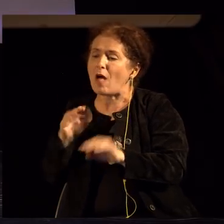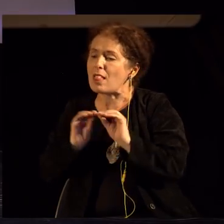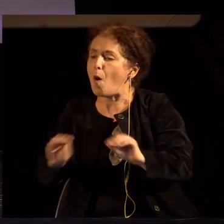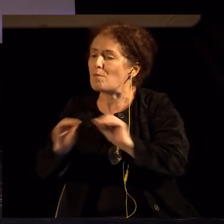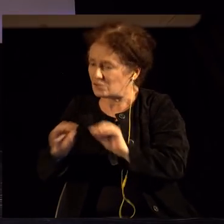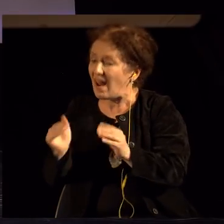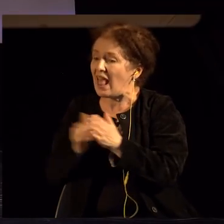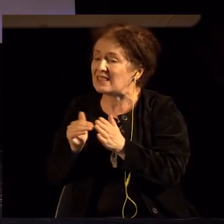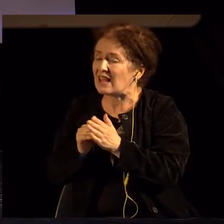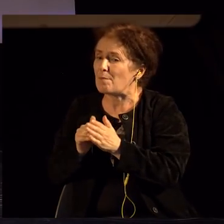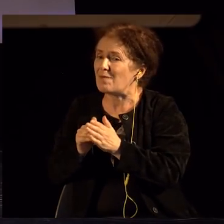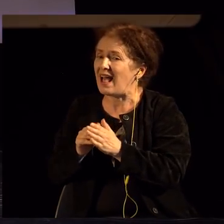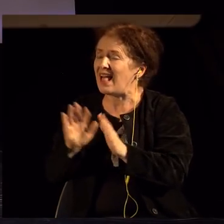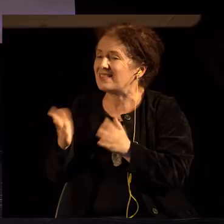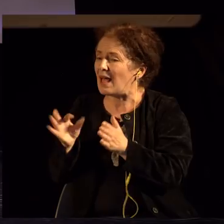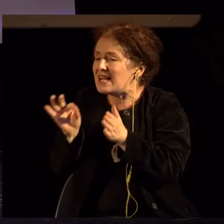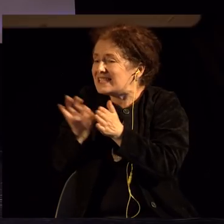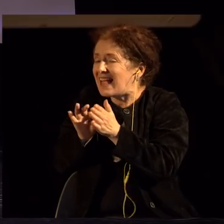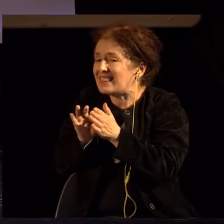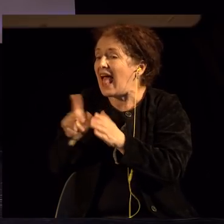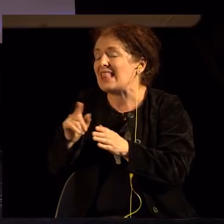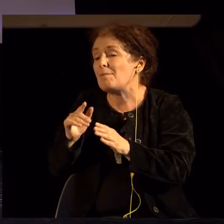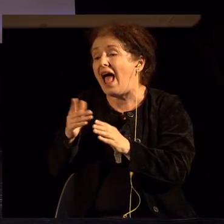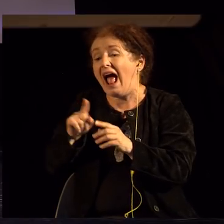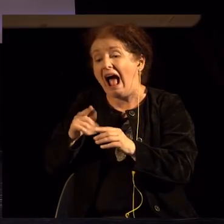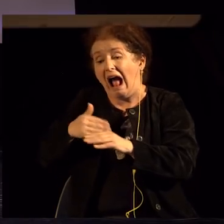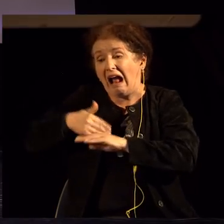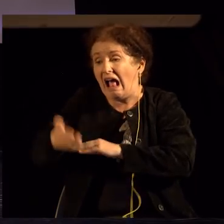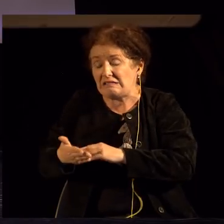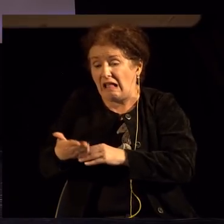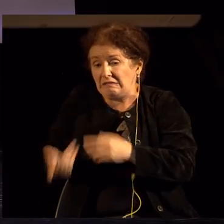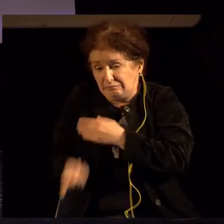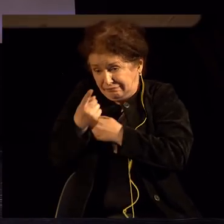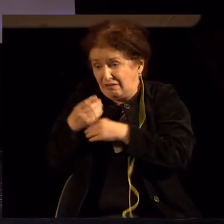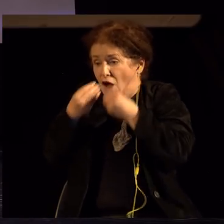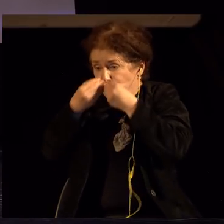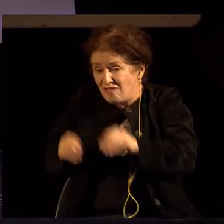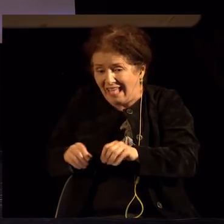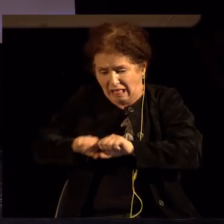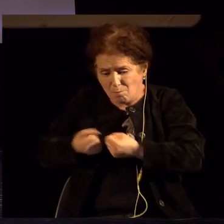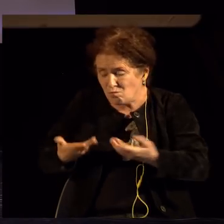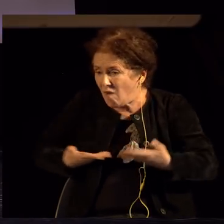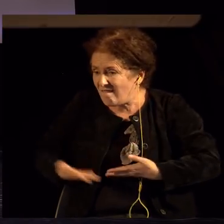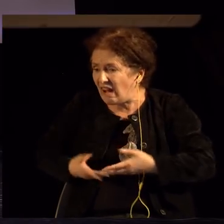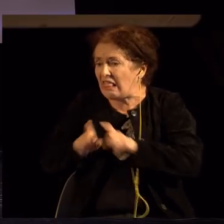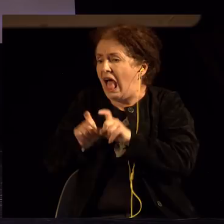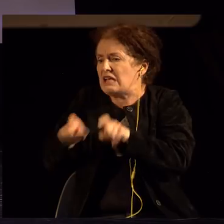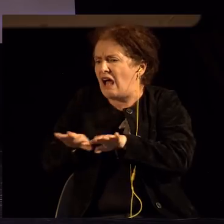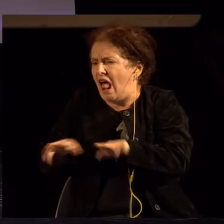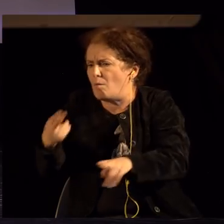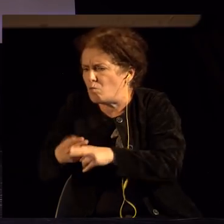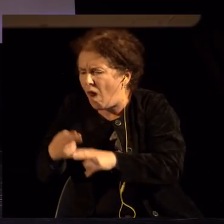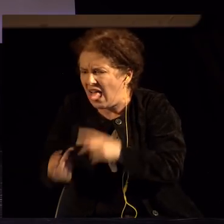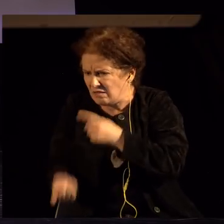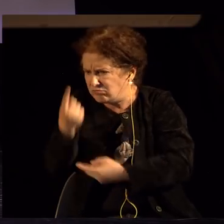We want to keep young people from hurting each other, from getting diseases, from getting pregnant before they want to.